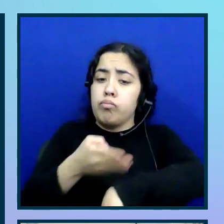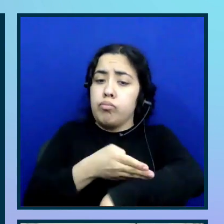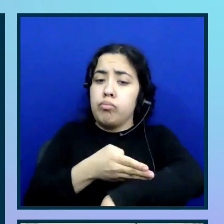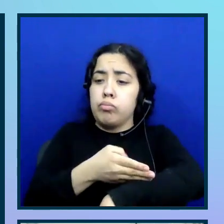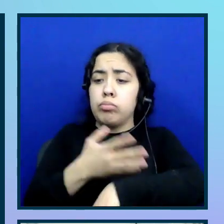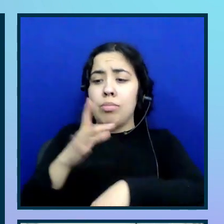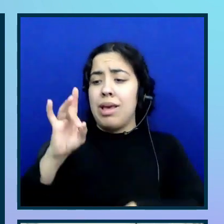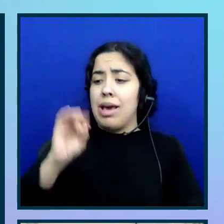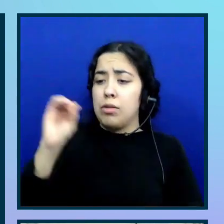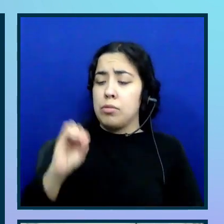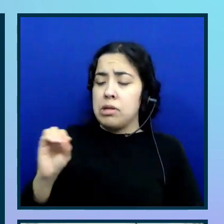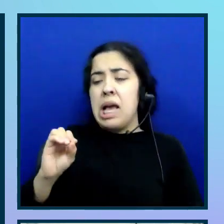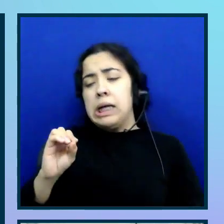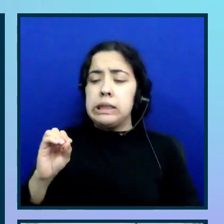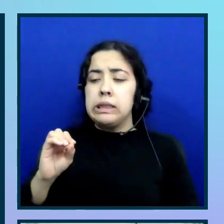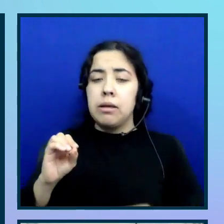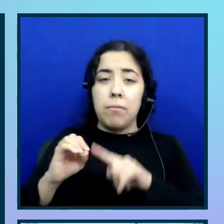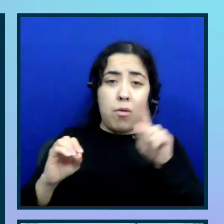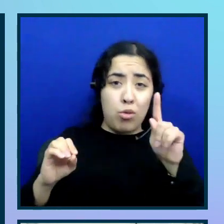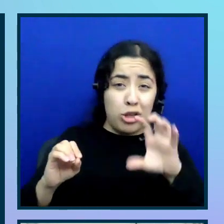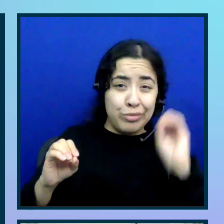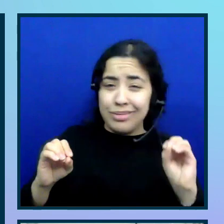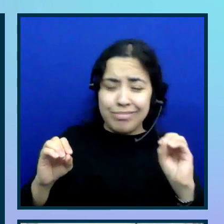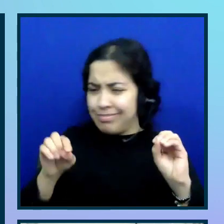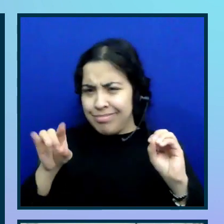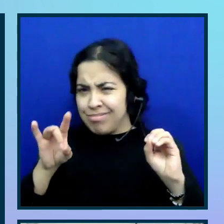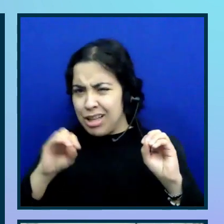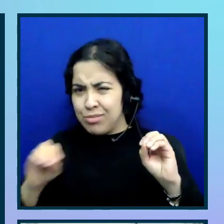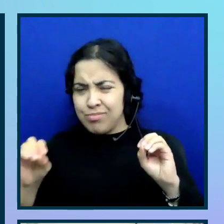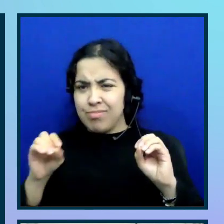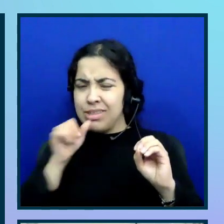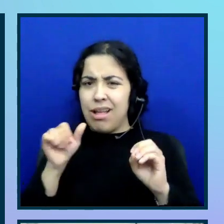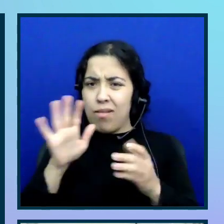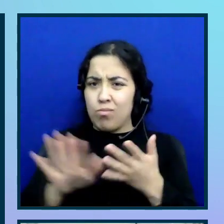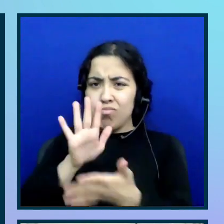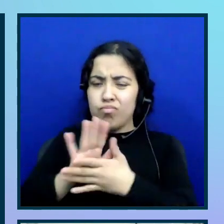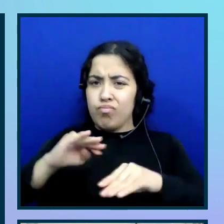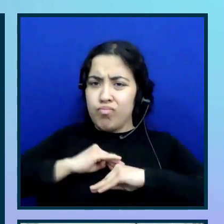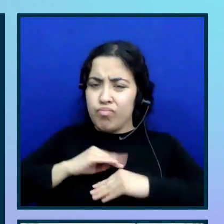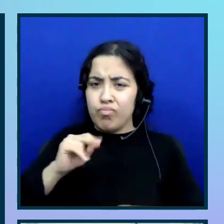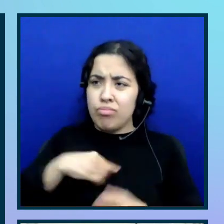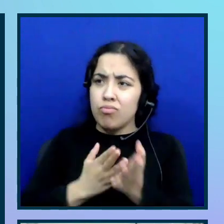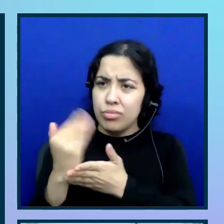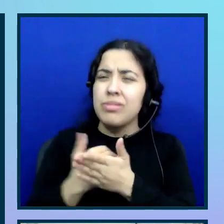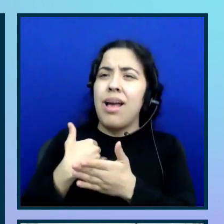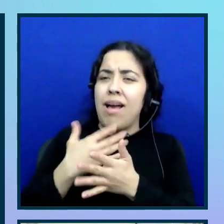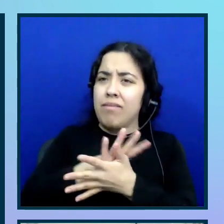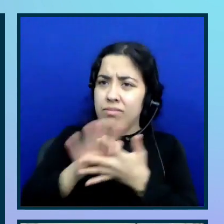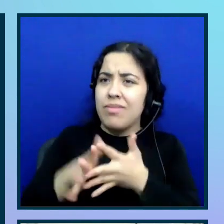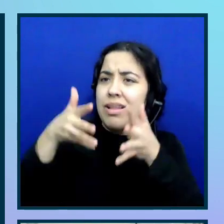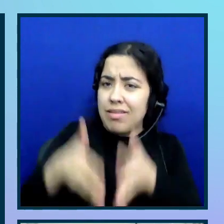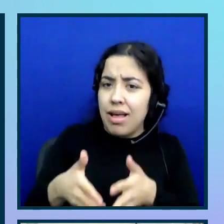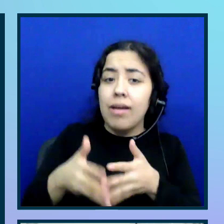the whole thing. And I don't want to pretend like it's the whole thing. I want to be very transparent about what we still have left to do. So